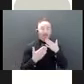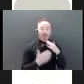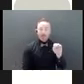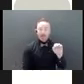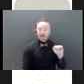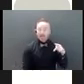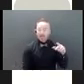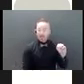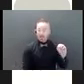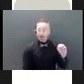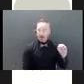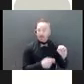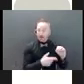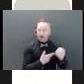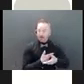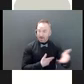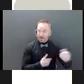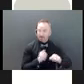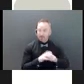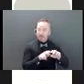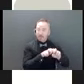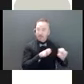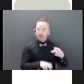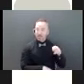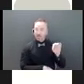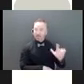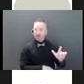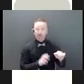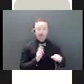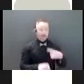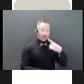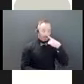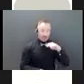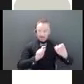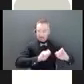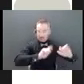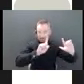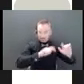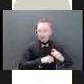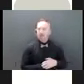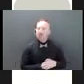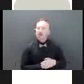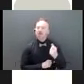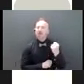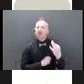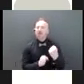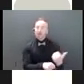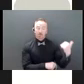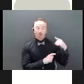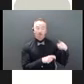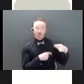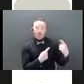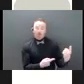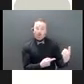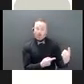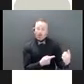So if you could advance to the next slide, please. So over the last few years, we've been working with securities regulators